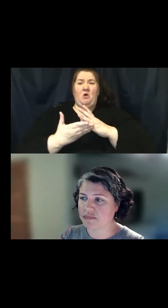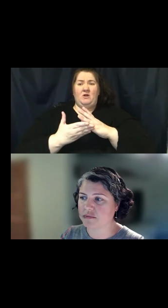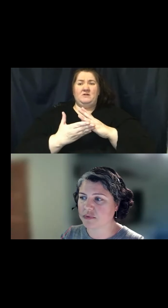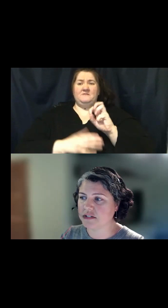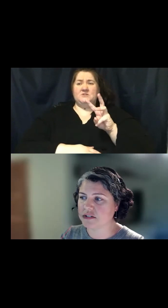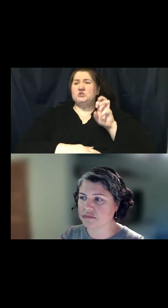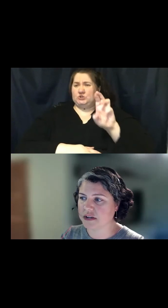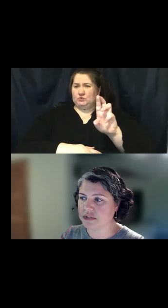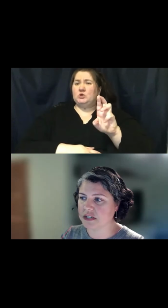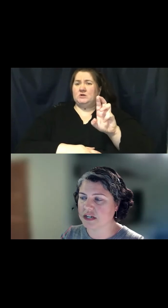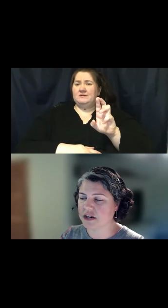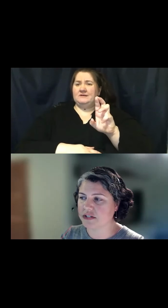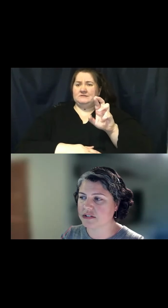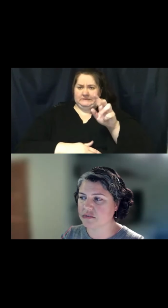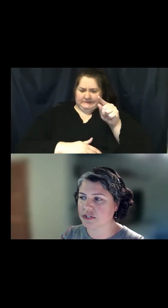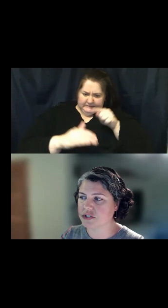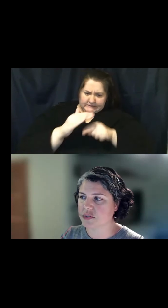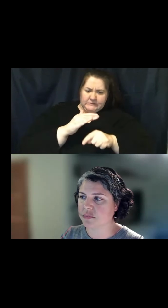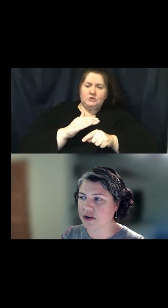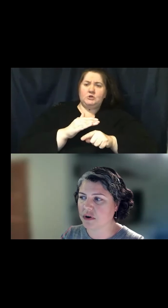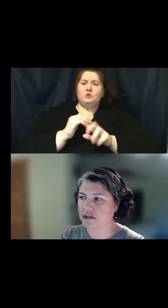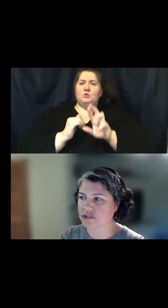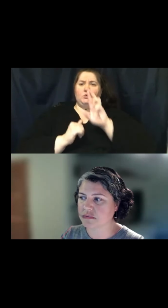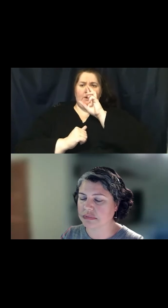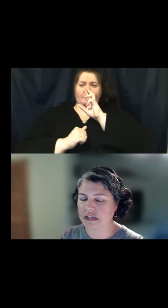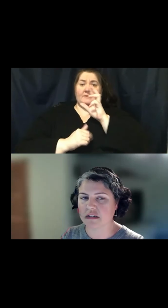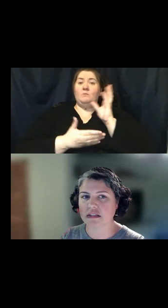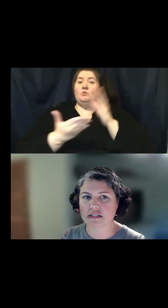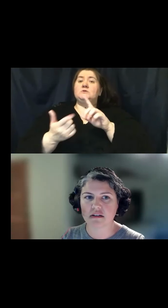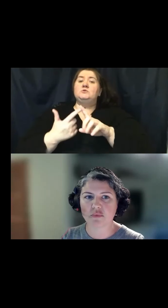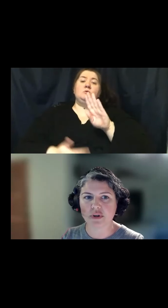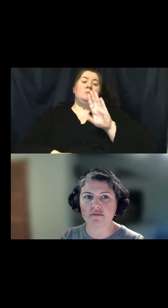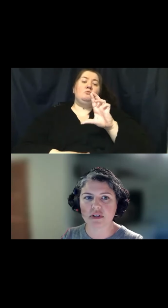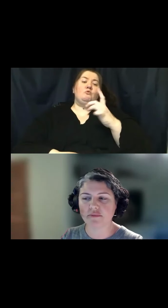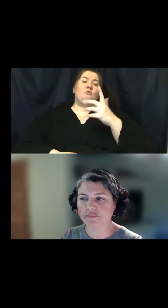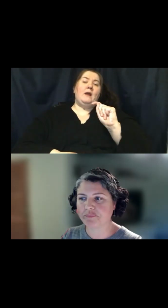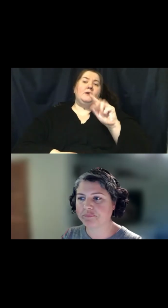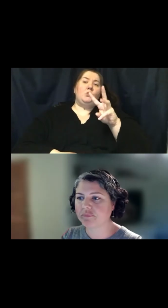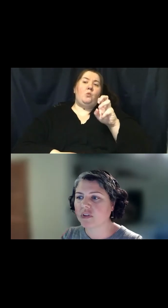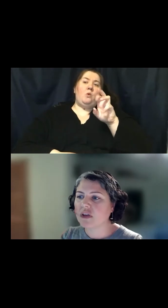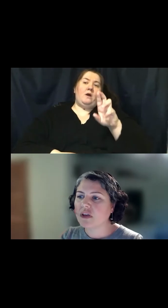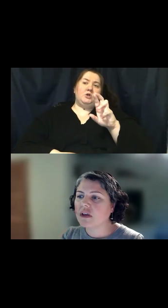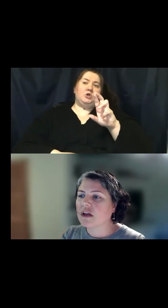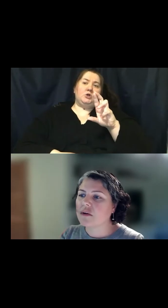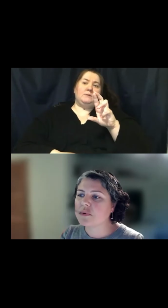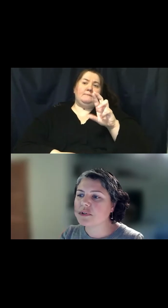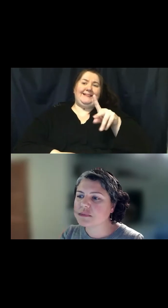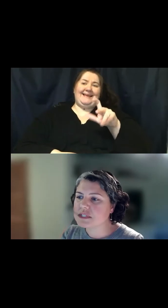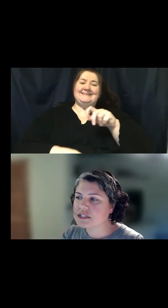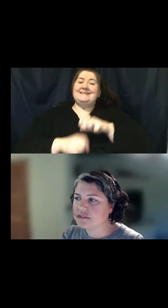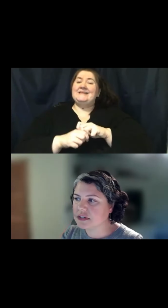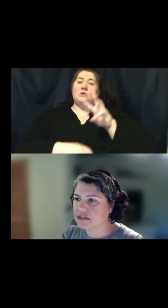pipe that runs through Redmond and carries sewage to the Brightwater treatment plant in the city of Woodinville.